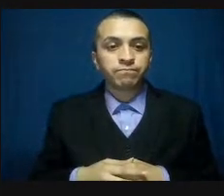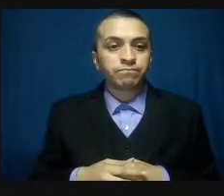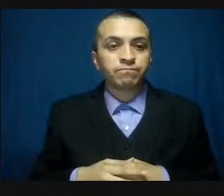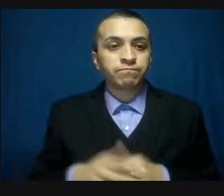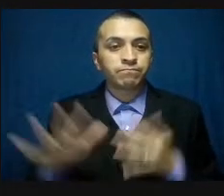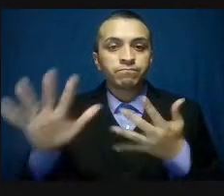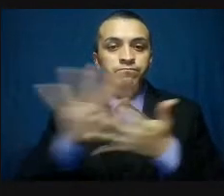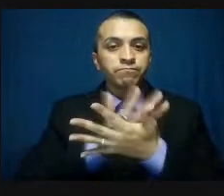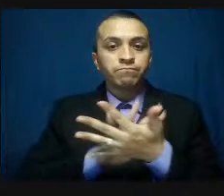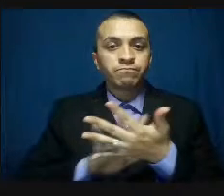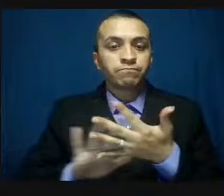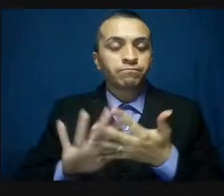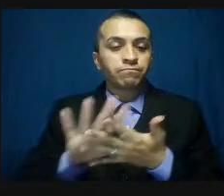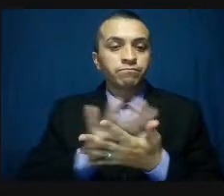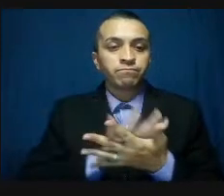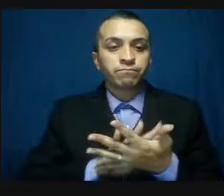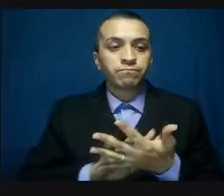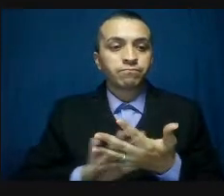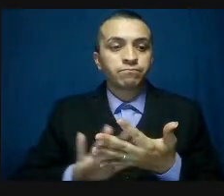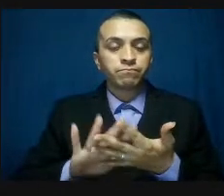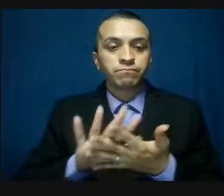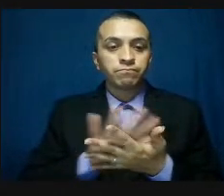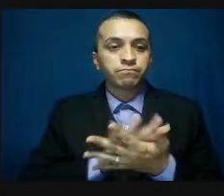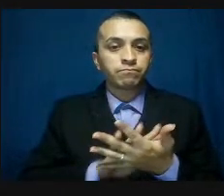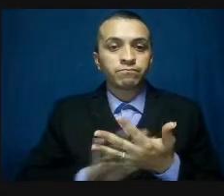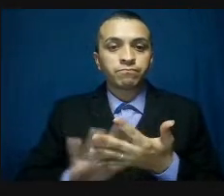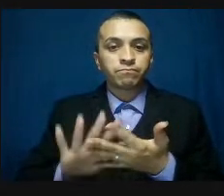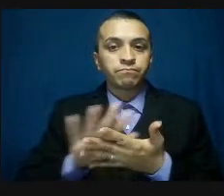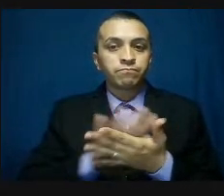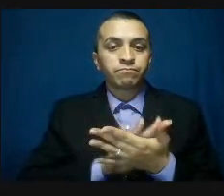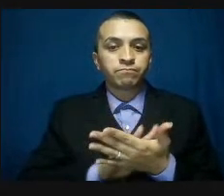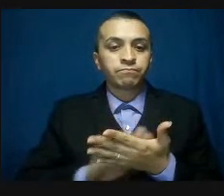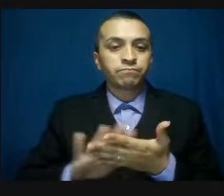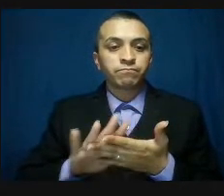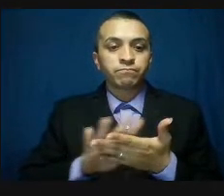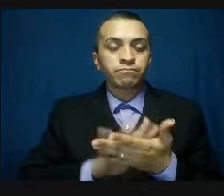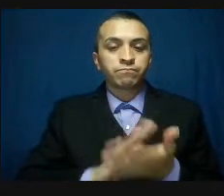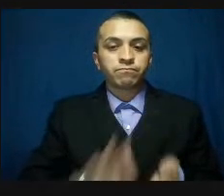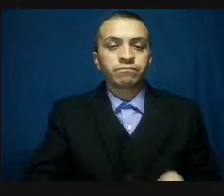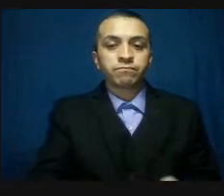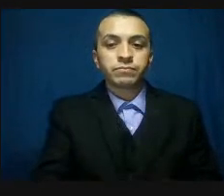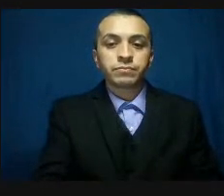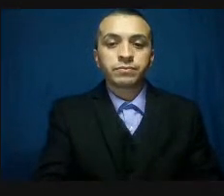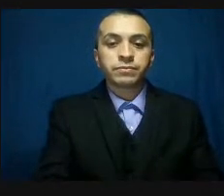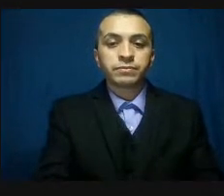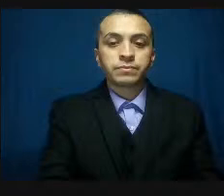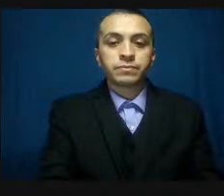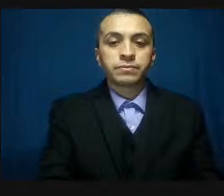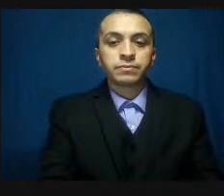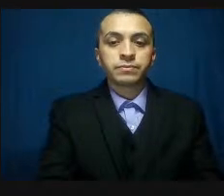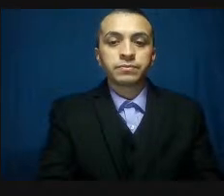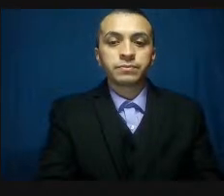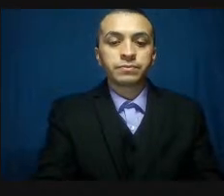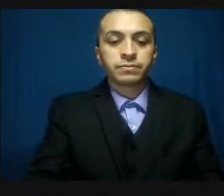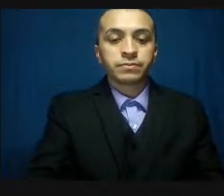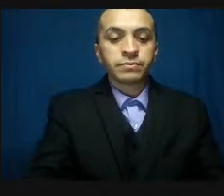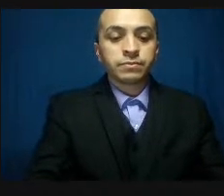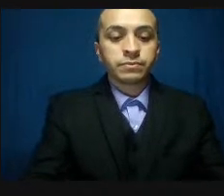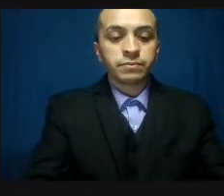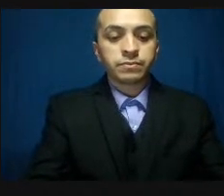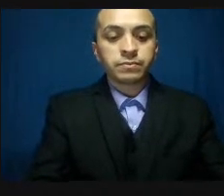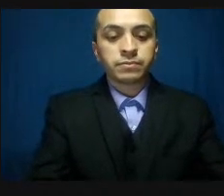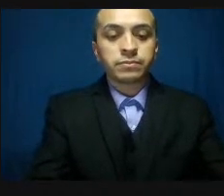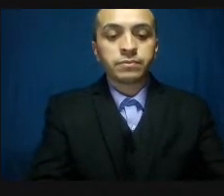from you, but they should let you know what's coming. And Huntington Lake itself, you're in a valley close to the active part of the fire, so you're going to be getting more